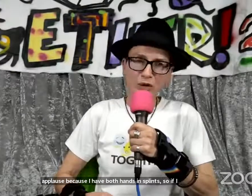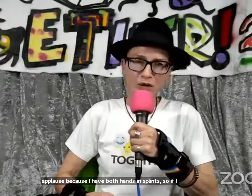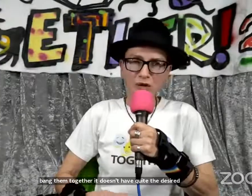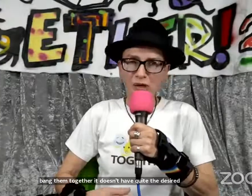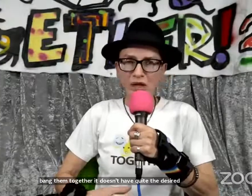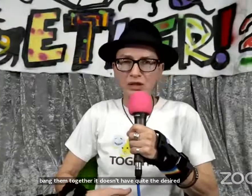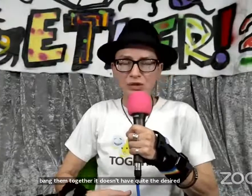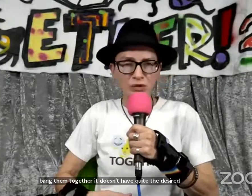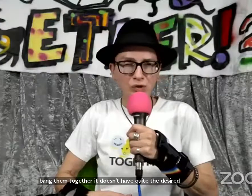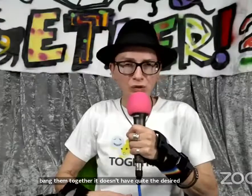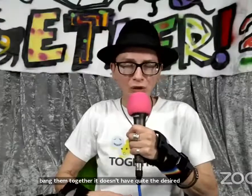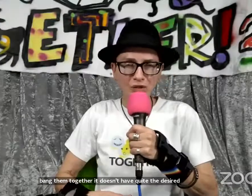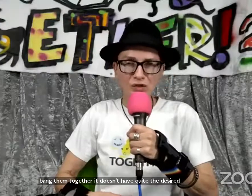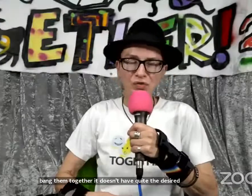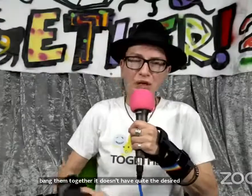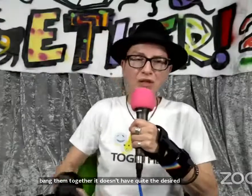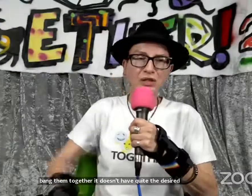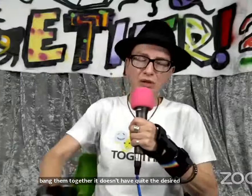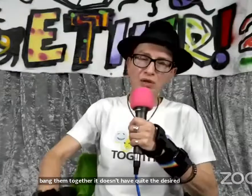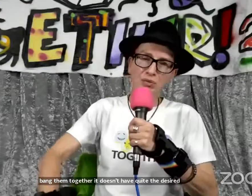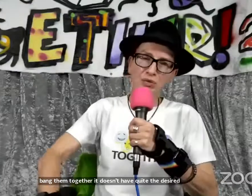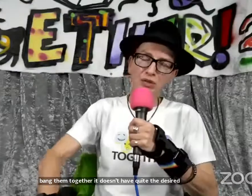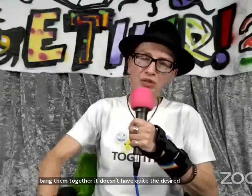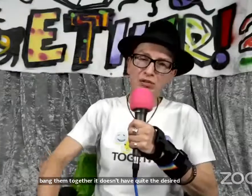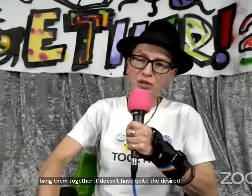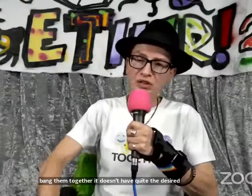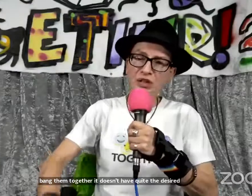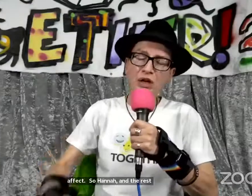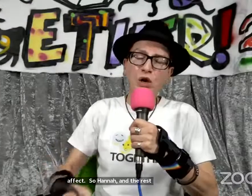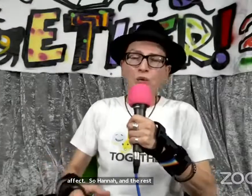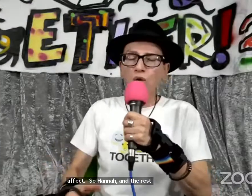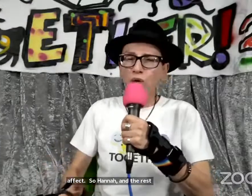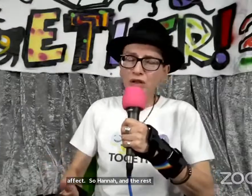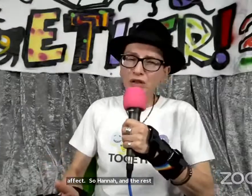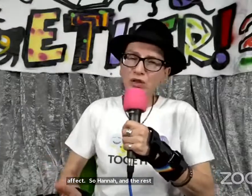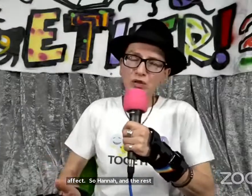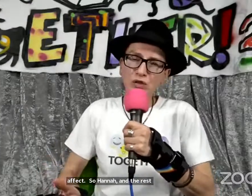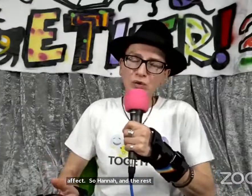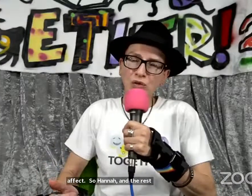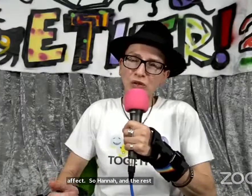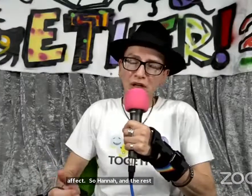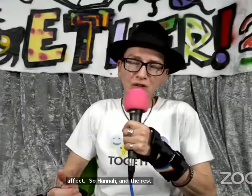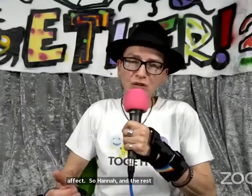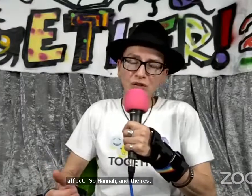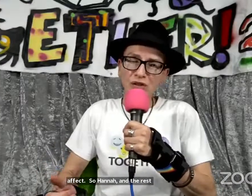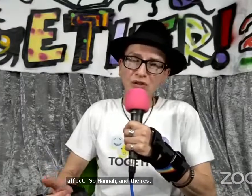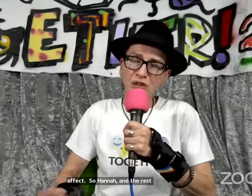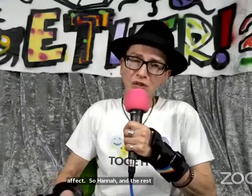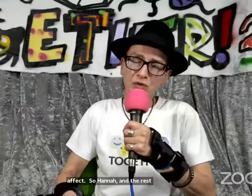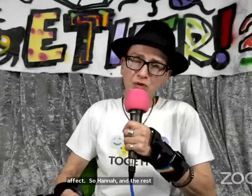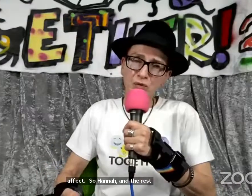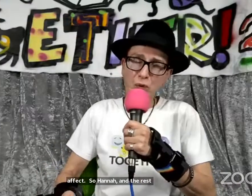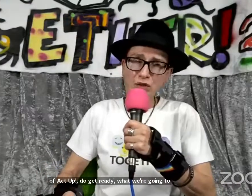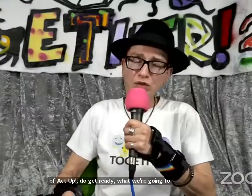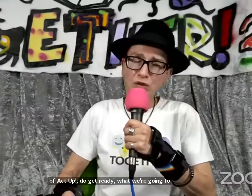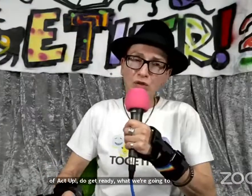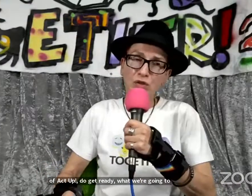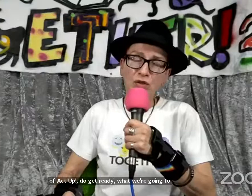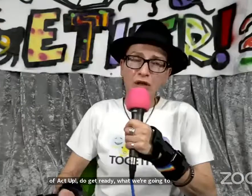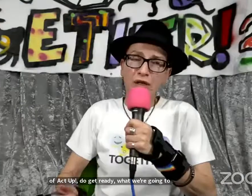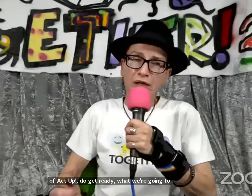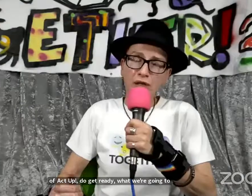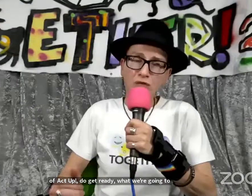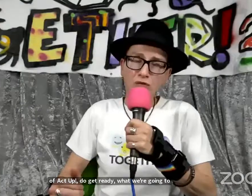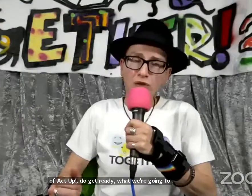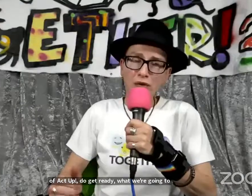Hannah, and the rest of Act Up, do get ready. What we're going to do next is have some